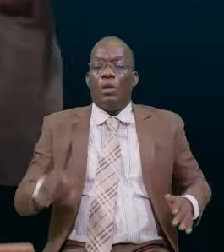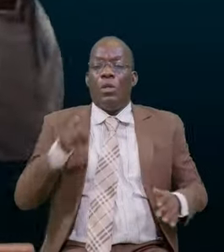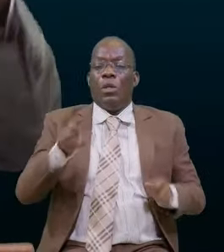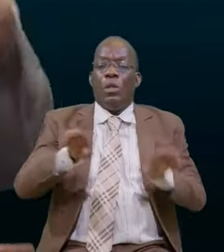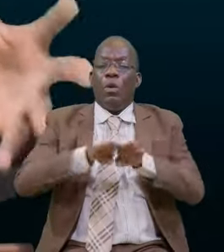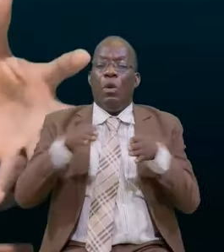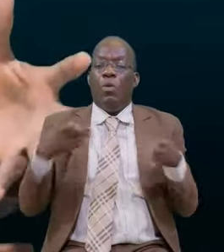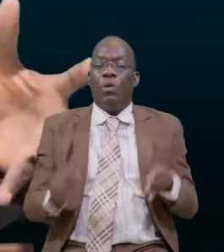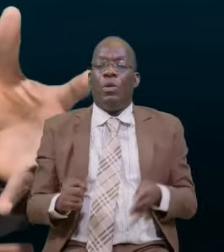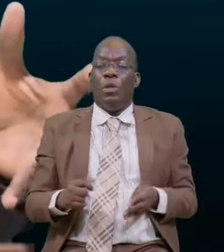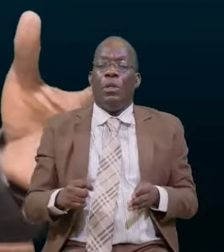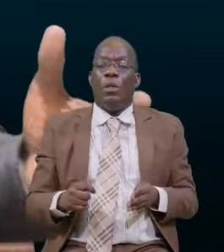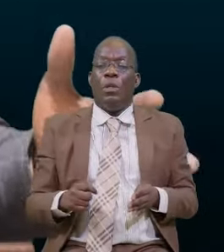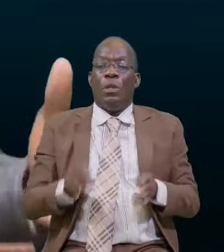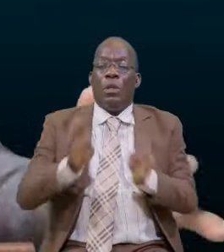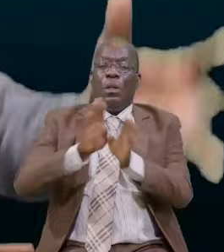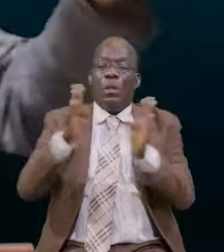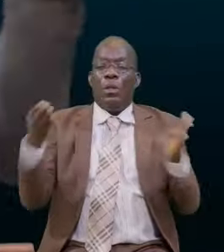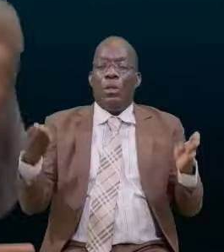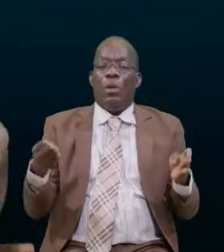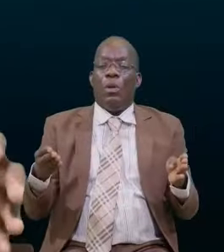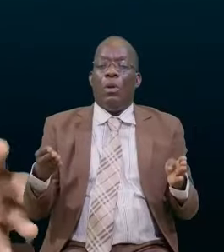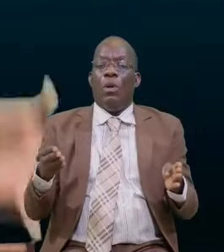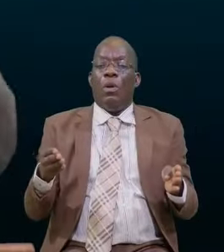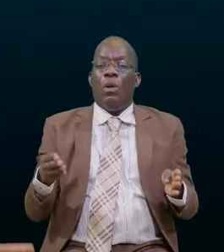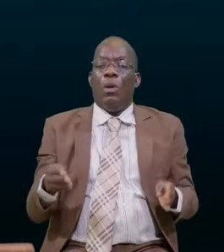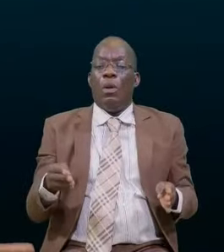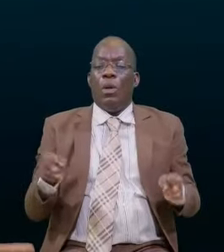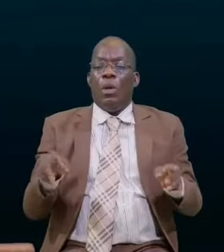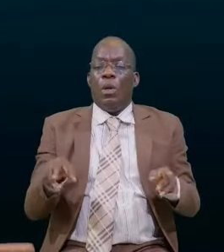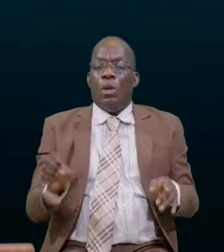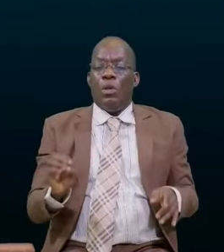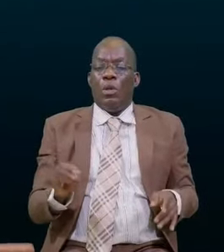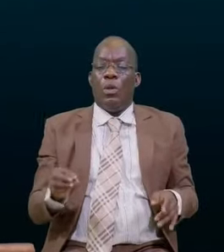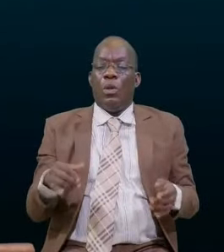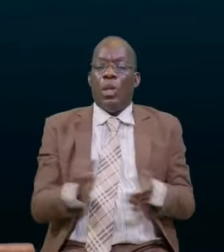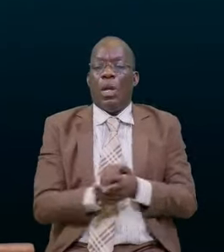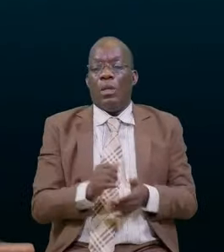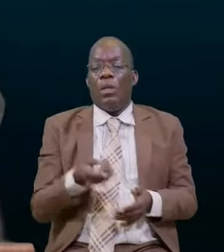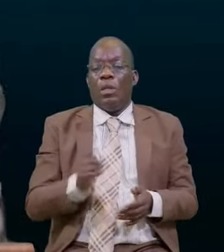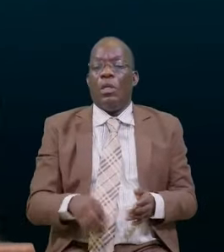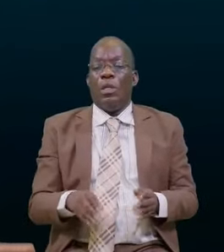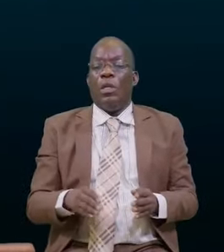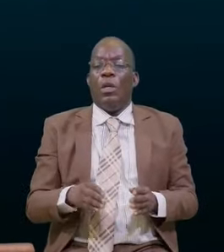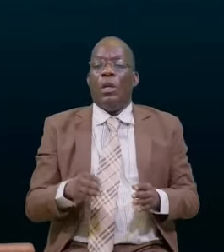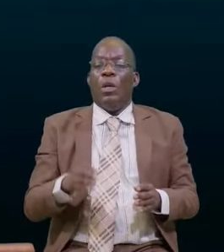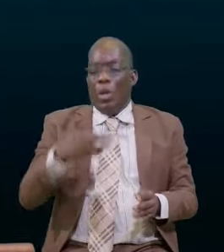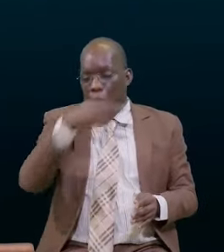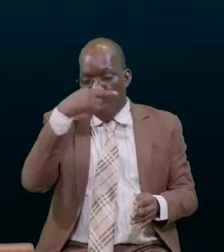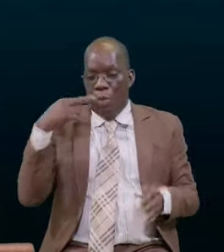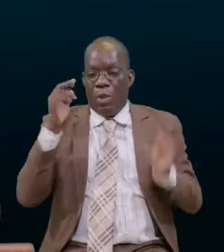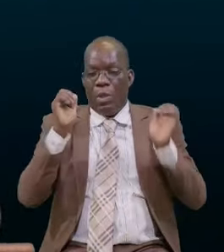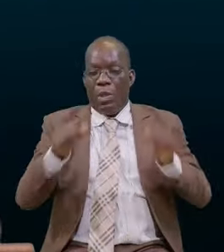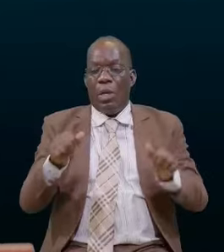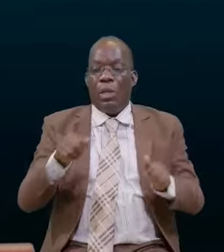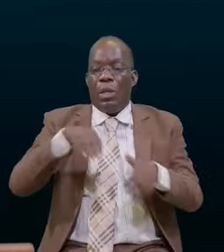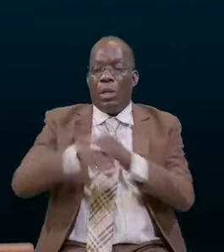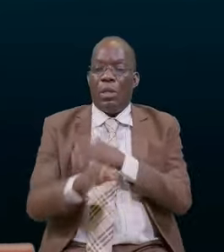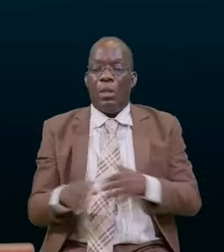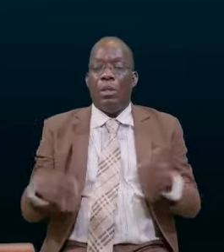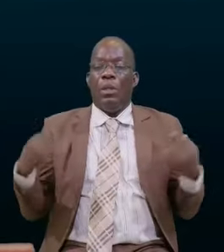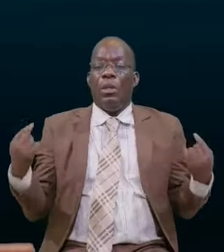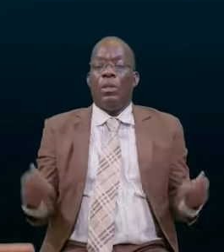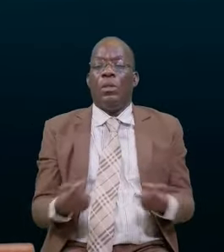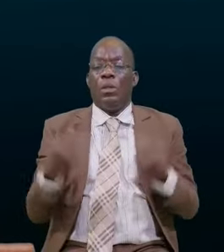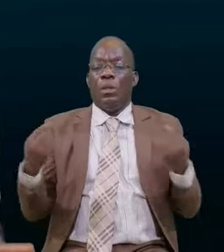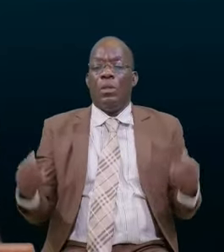robbers the bigger ones the more Dangerous Ones can enter into the house that is what sin does sin no